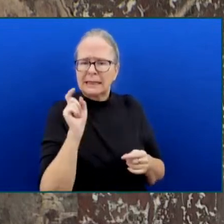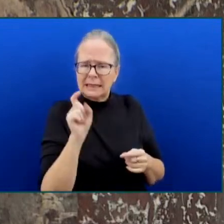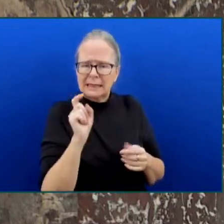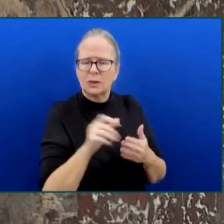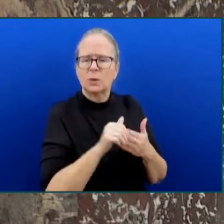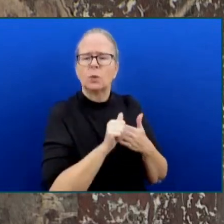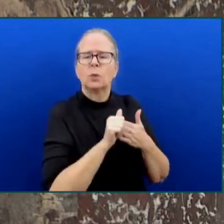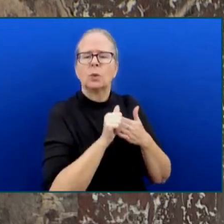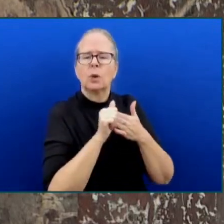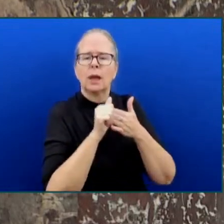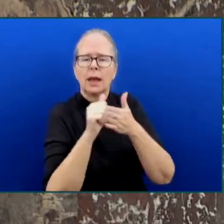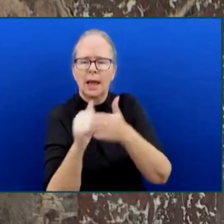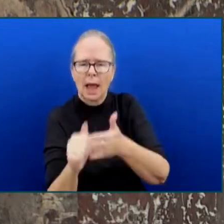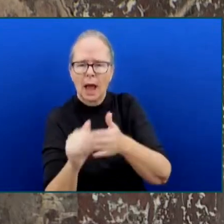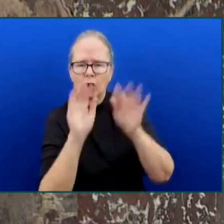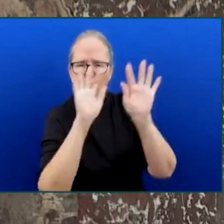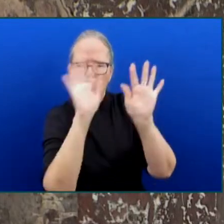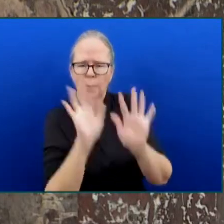And